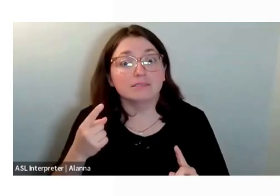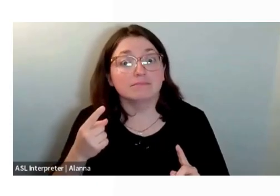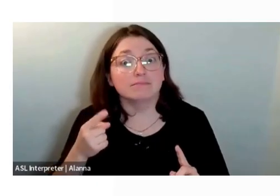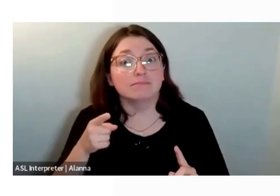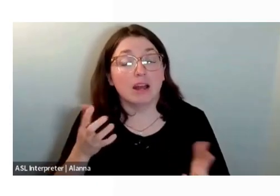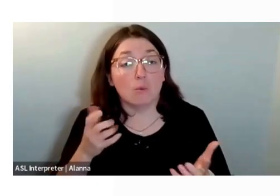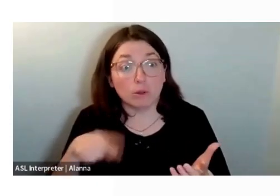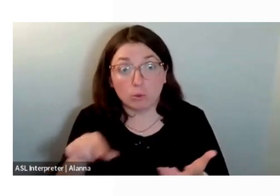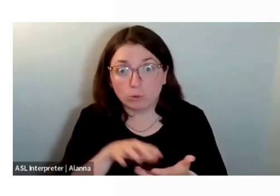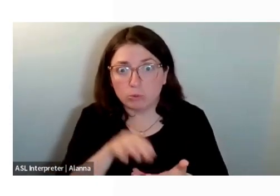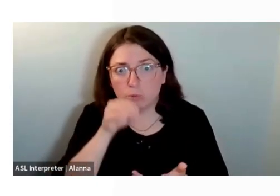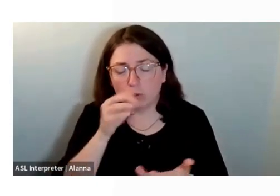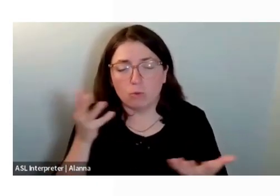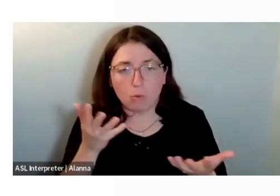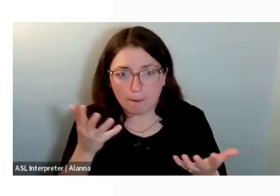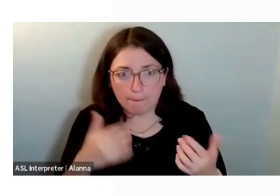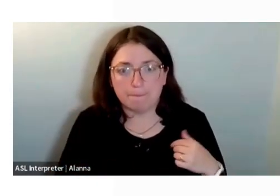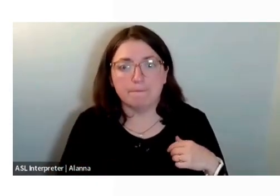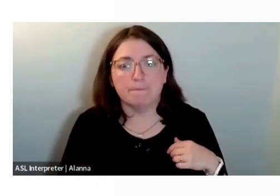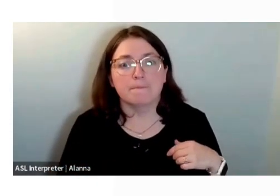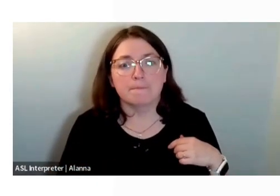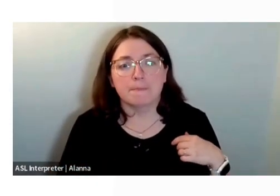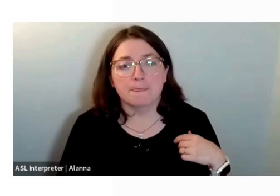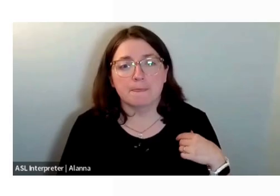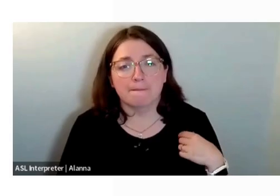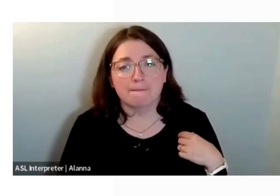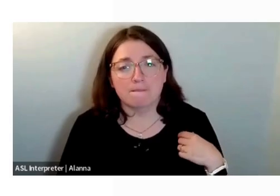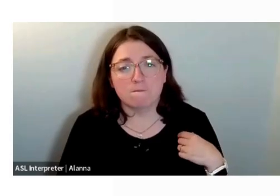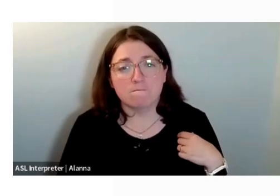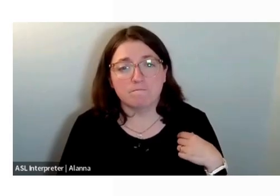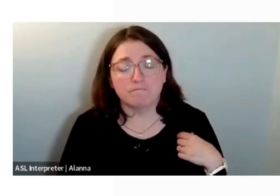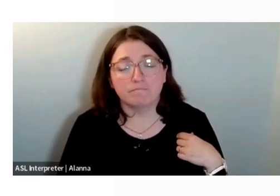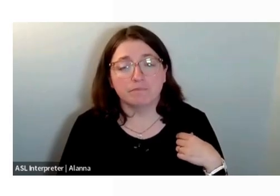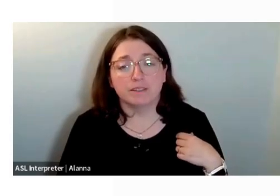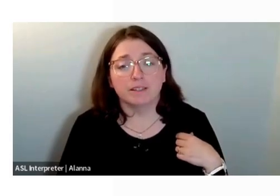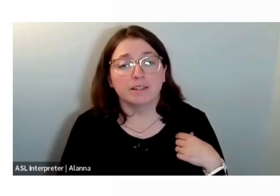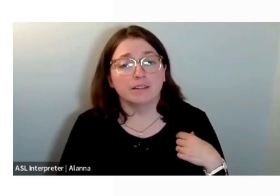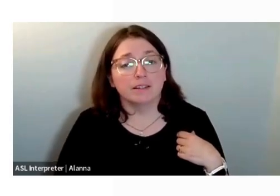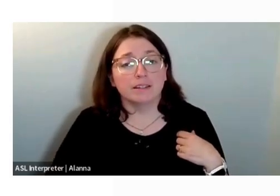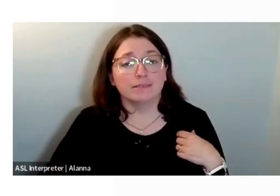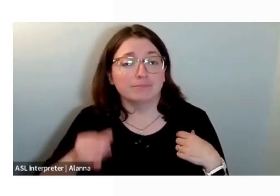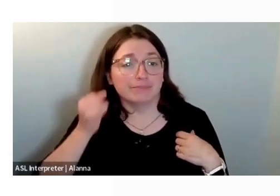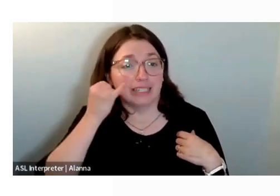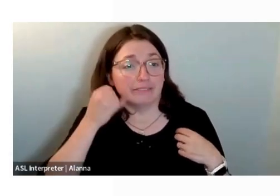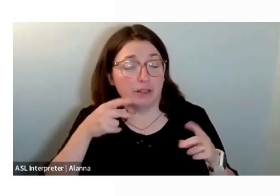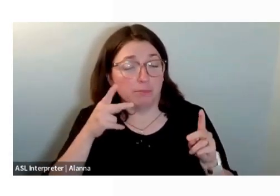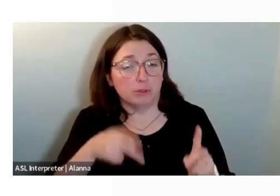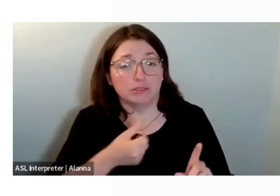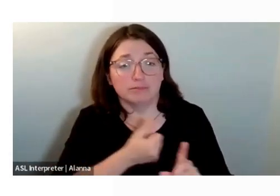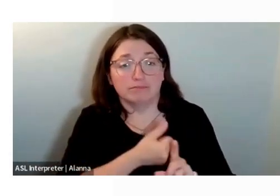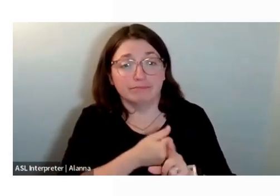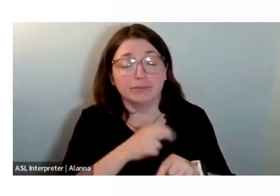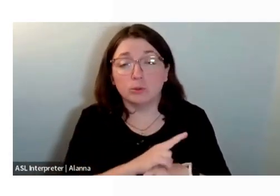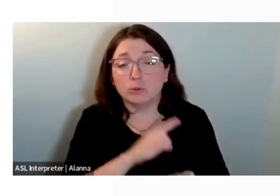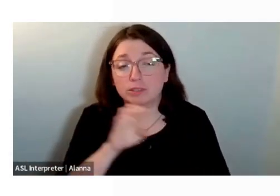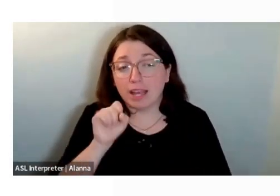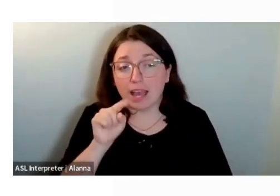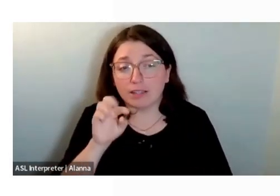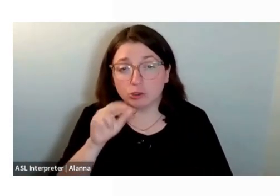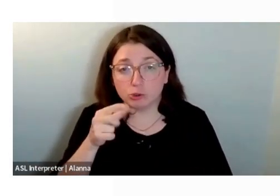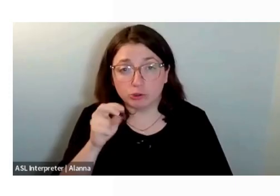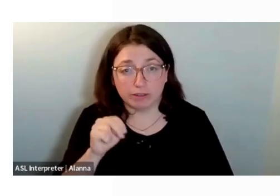here is that when somebody is using a estrogen on the skin,